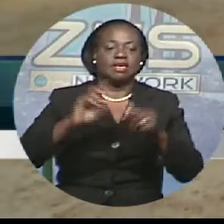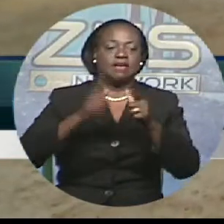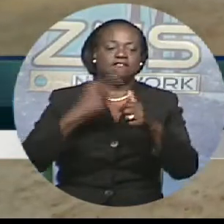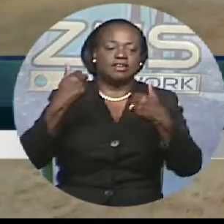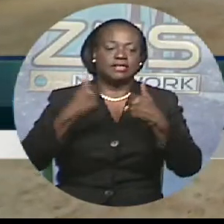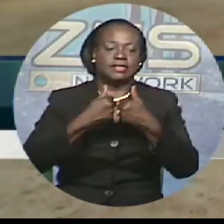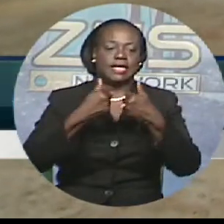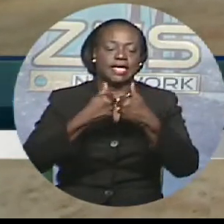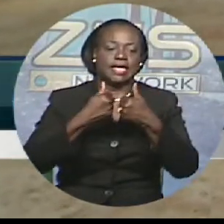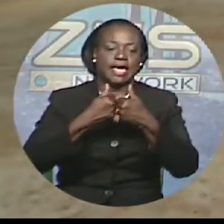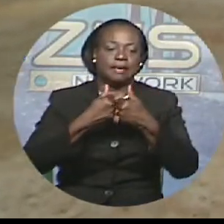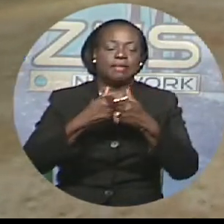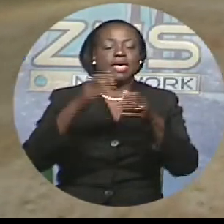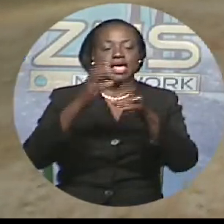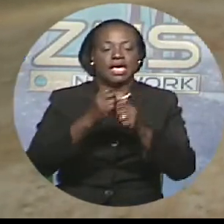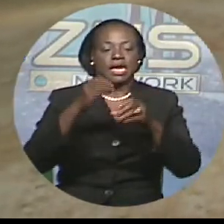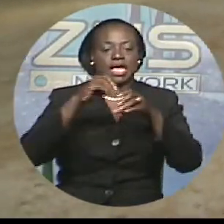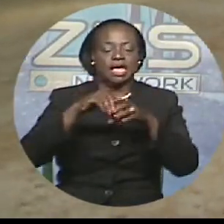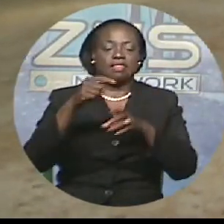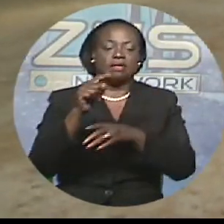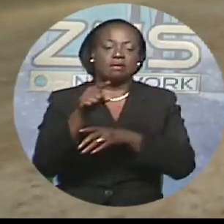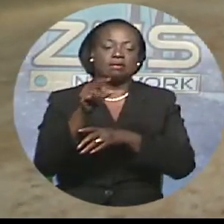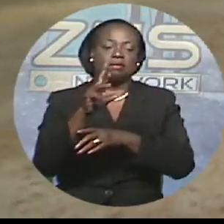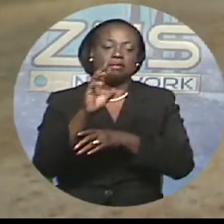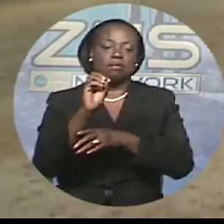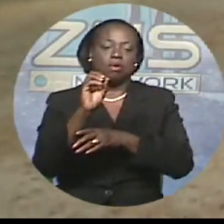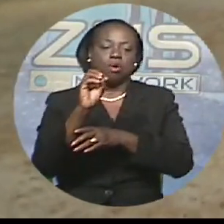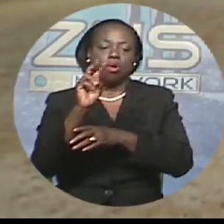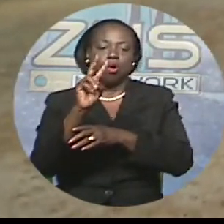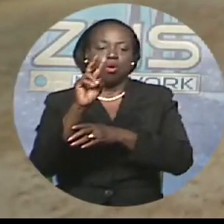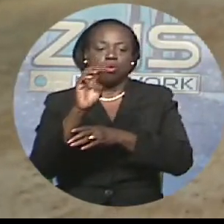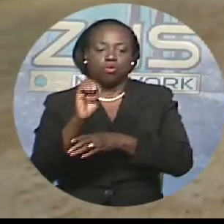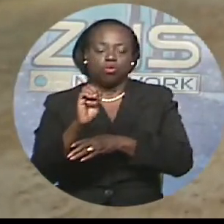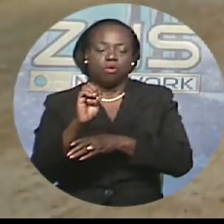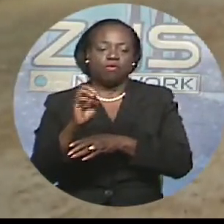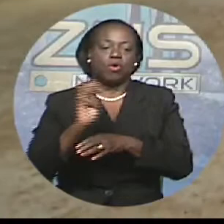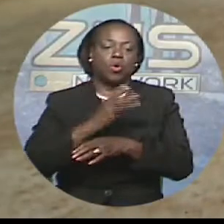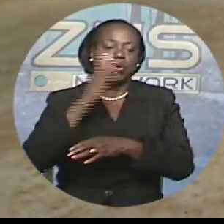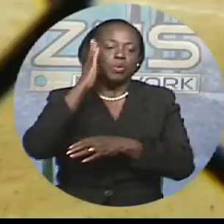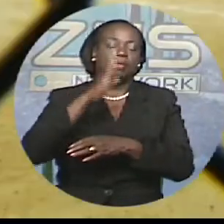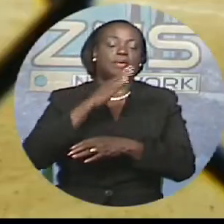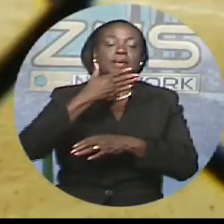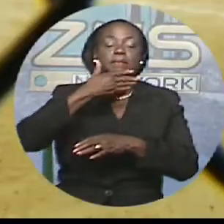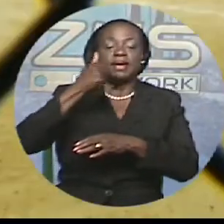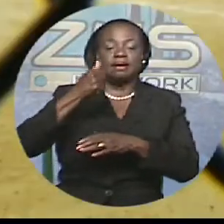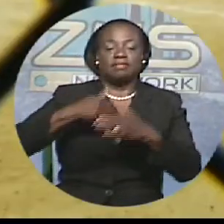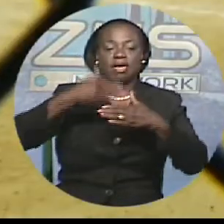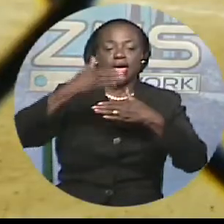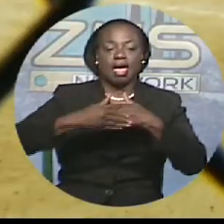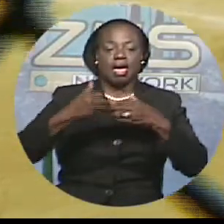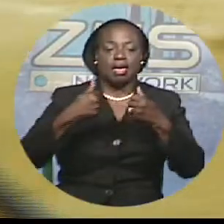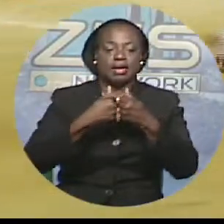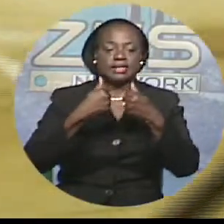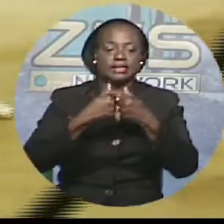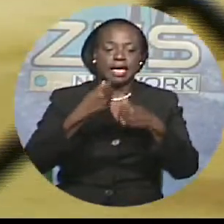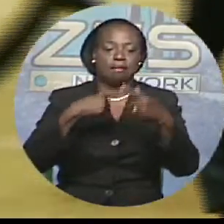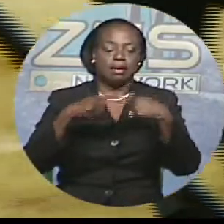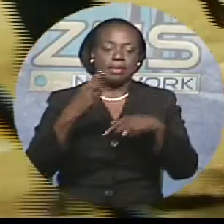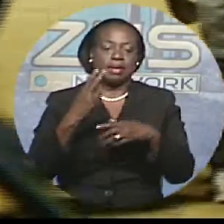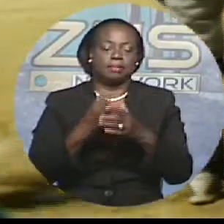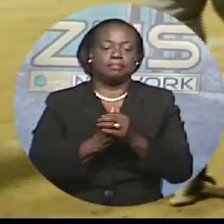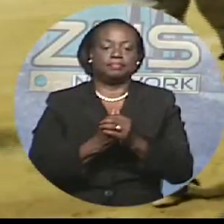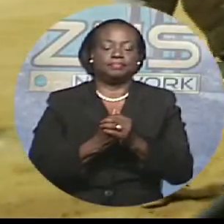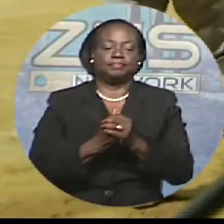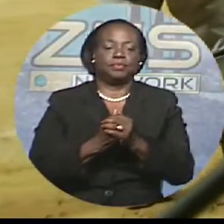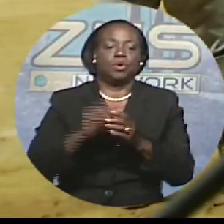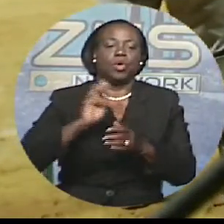maybe getting in the groove. We'll be sharp coming in next game after we split the champions. But we played them pretty good tonight,